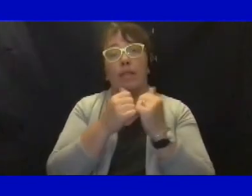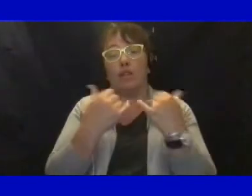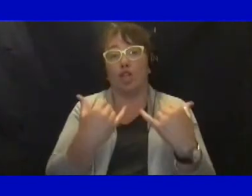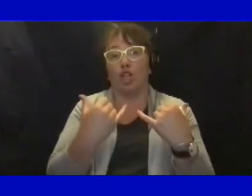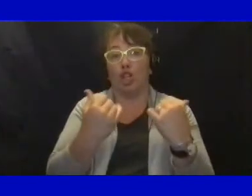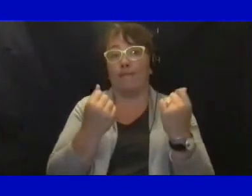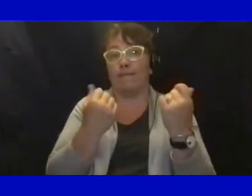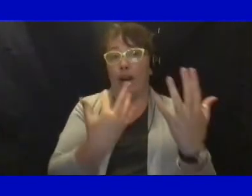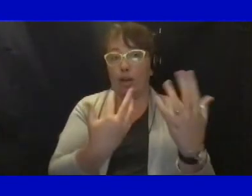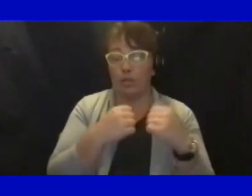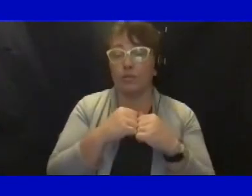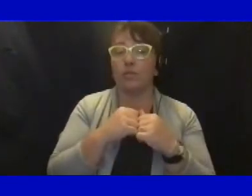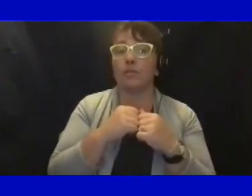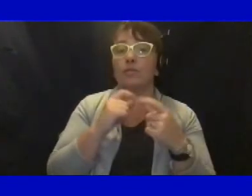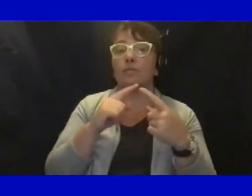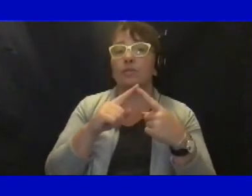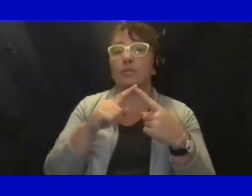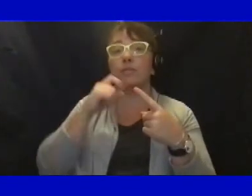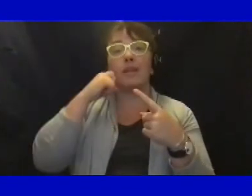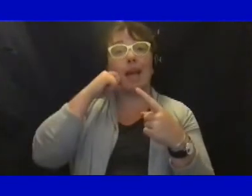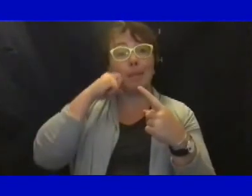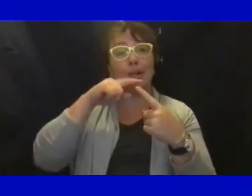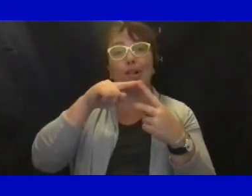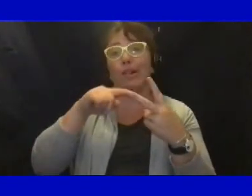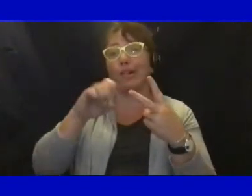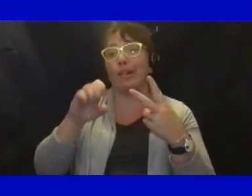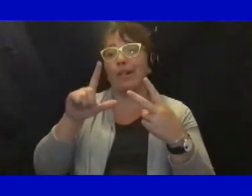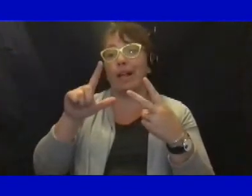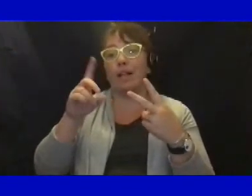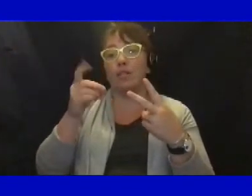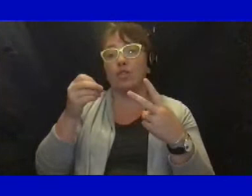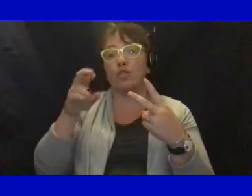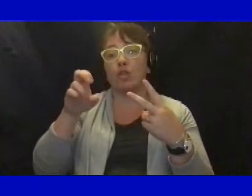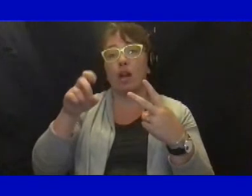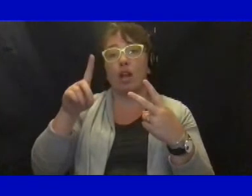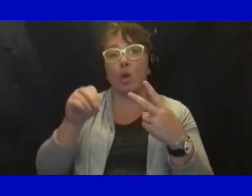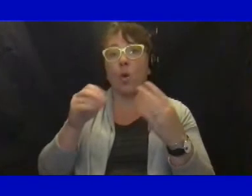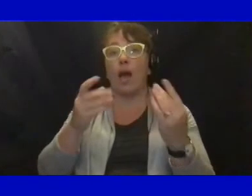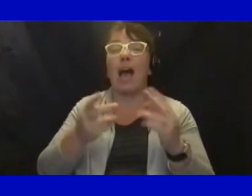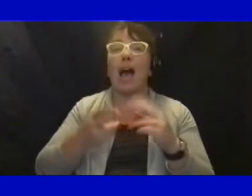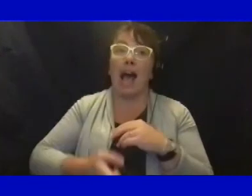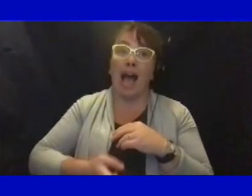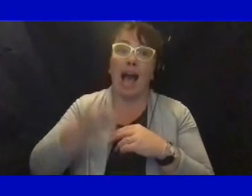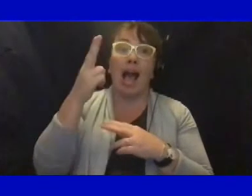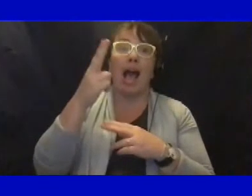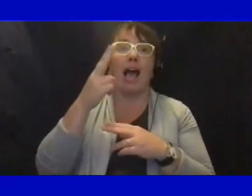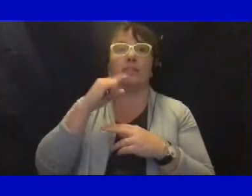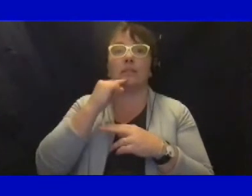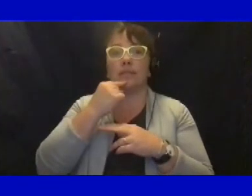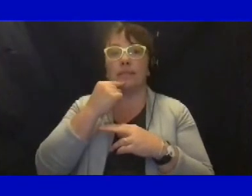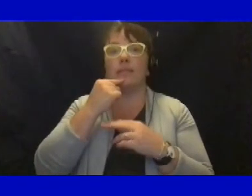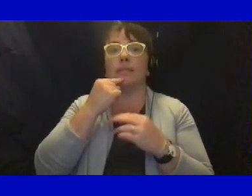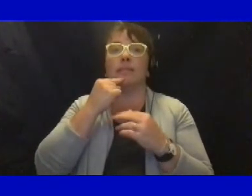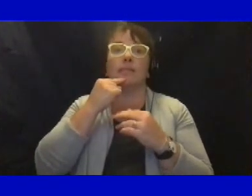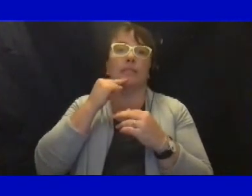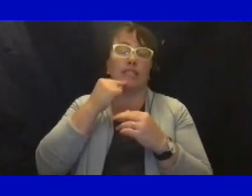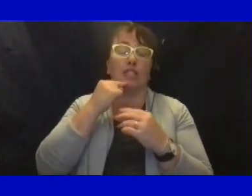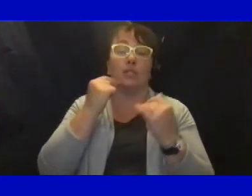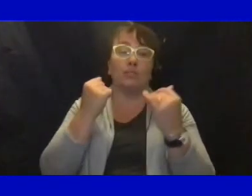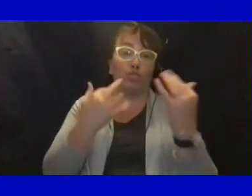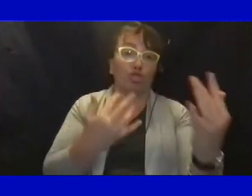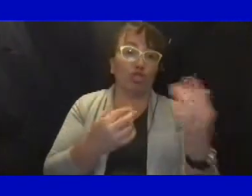and the Apple, what we do know is high burn intensity, high potential for debris flows and mudslides in